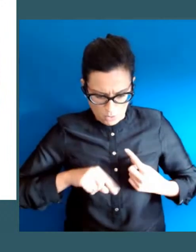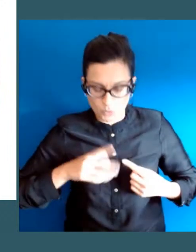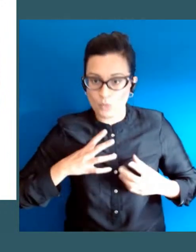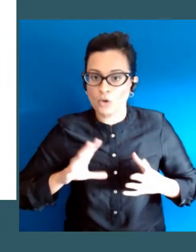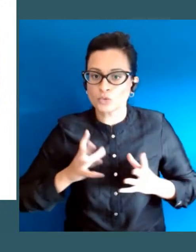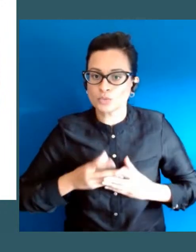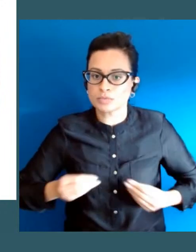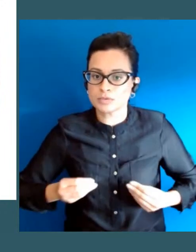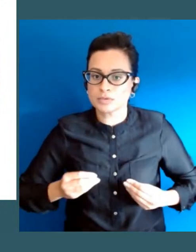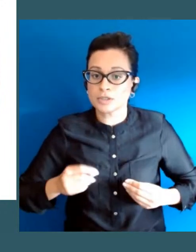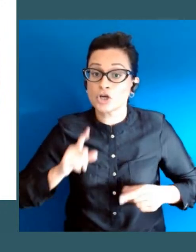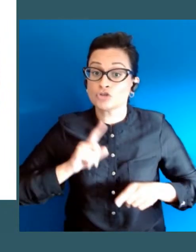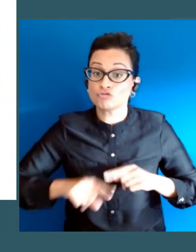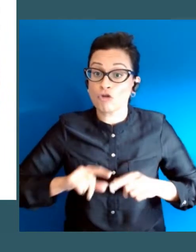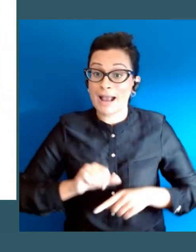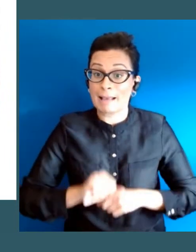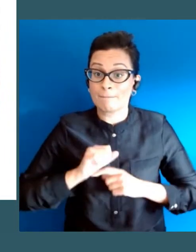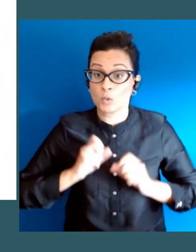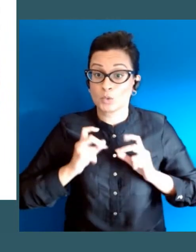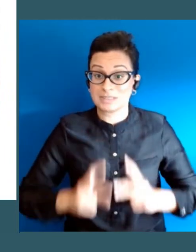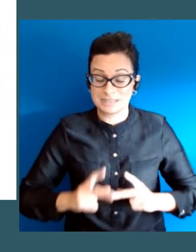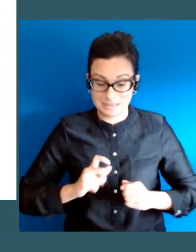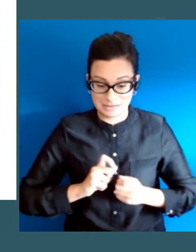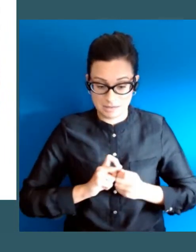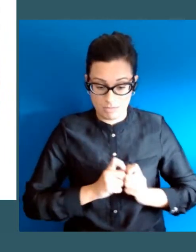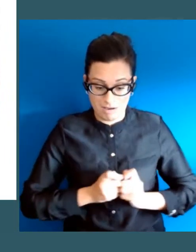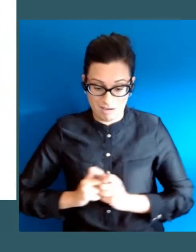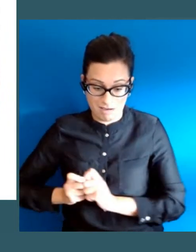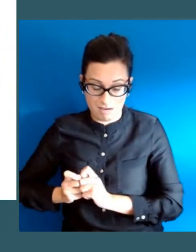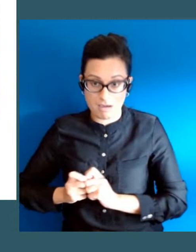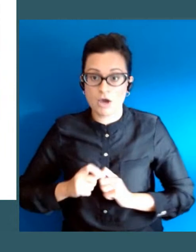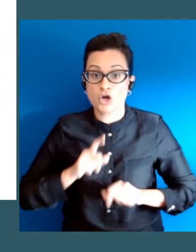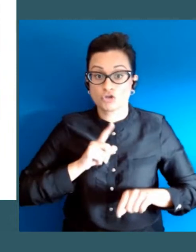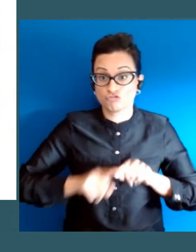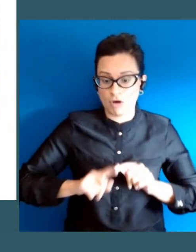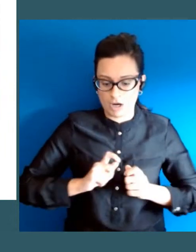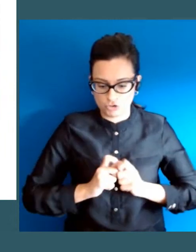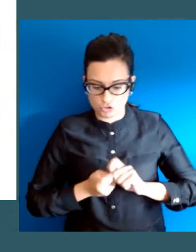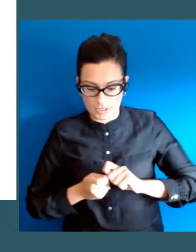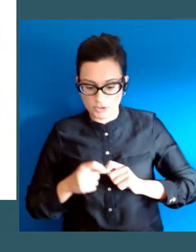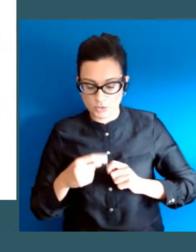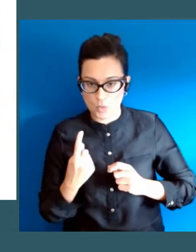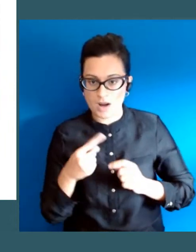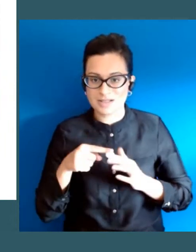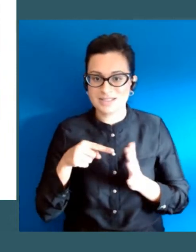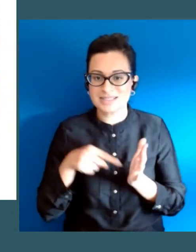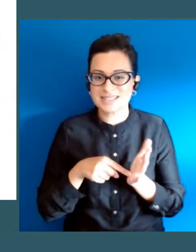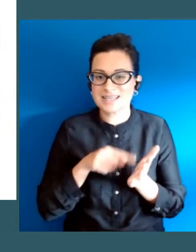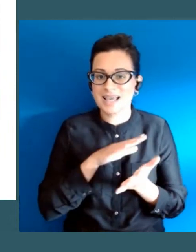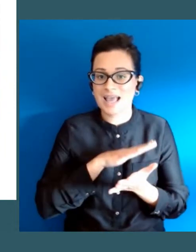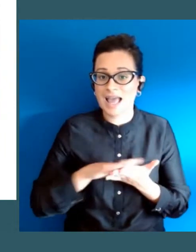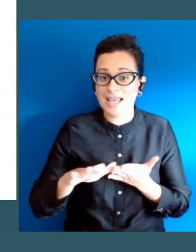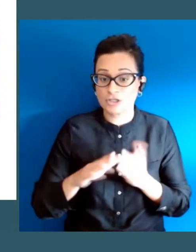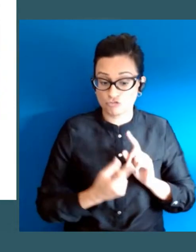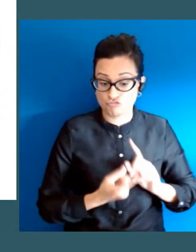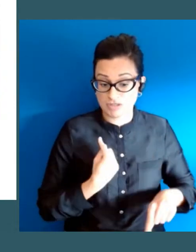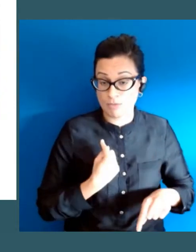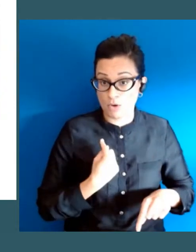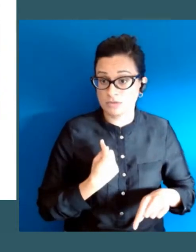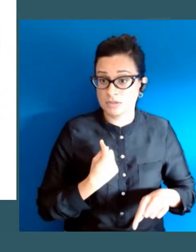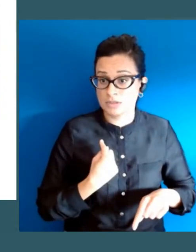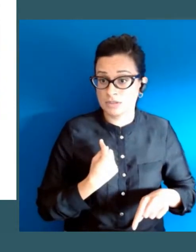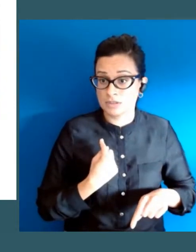immune system. So you're trying to change one TH response from a